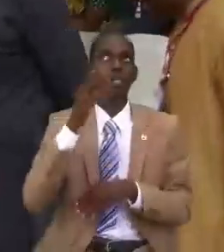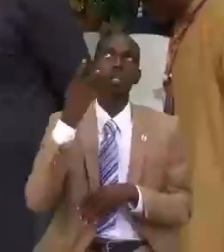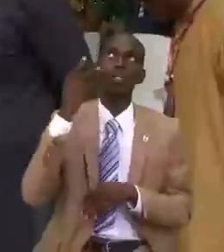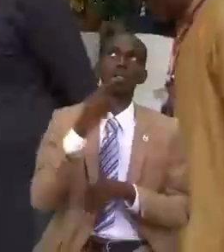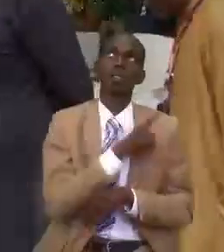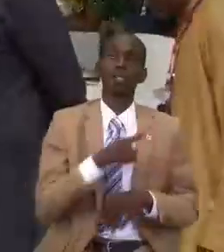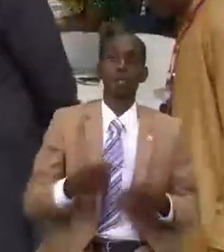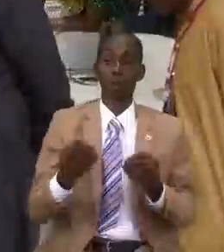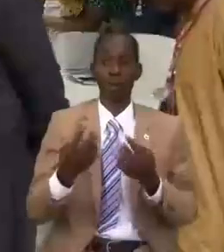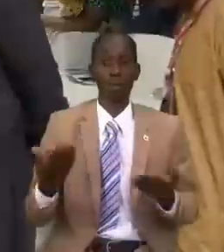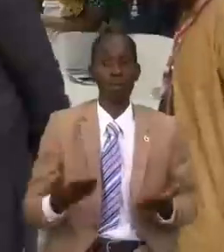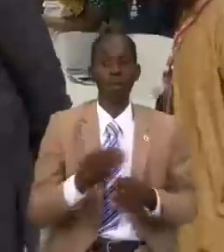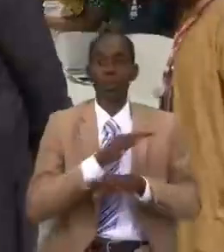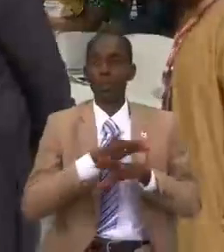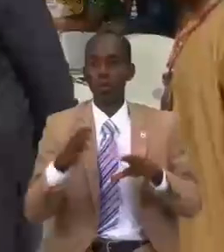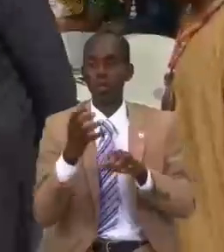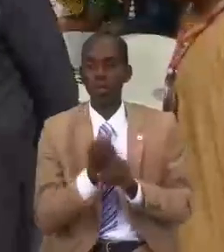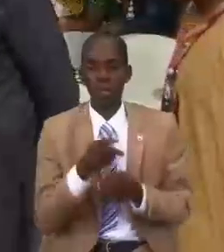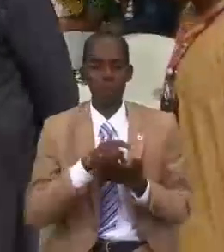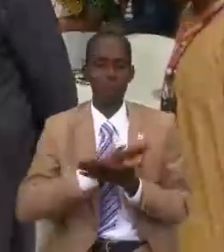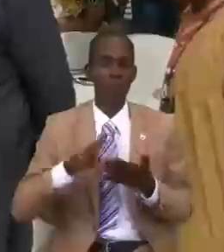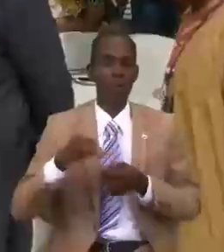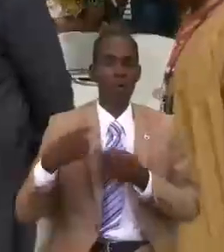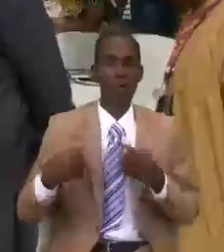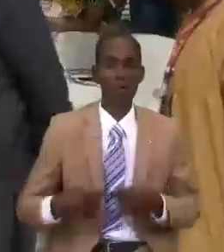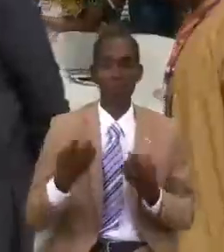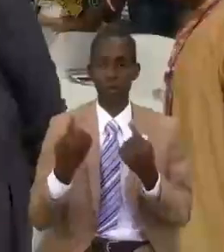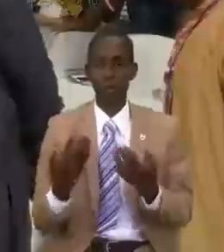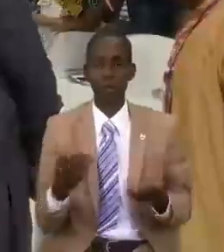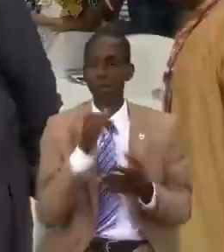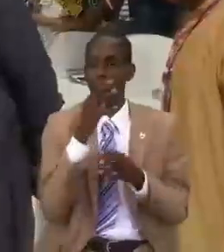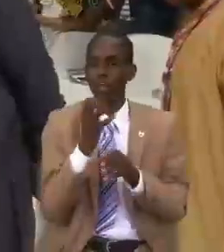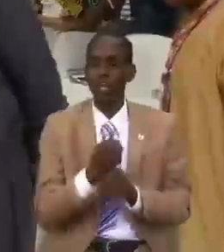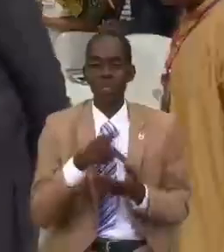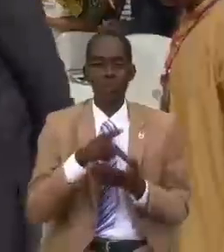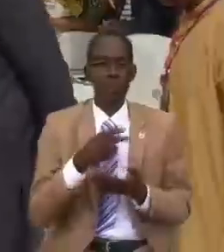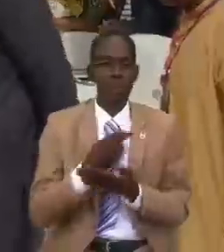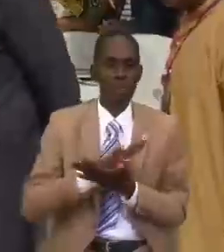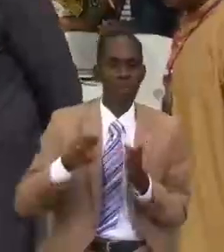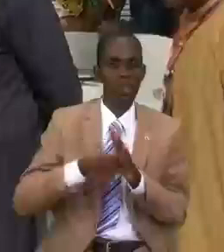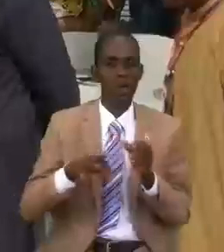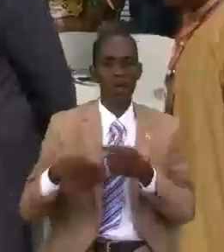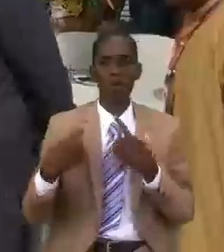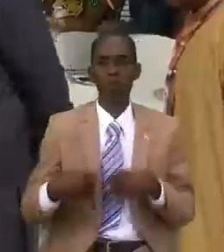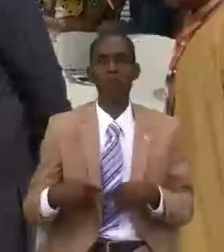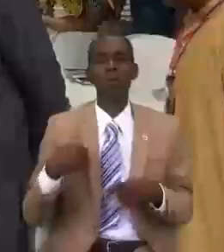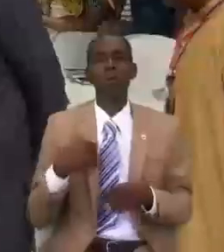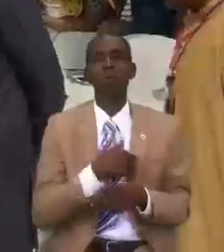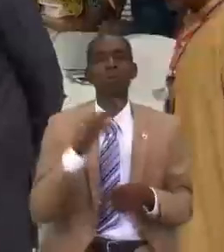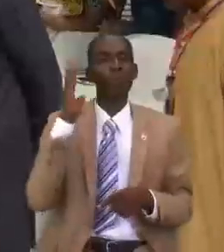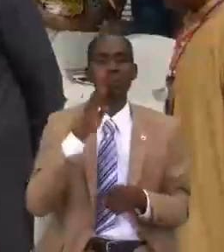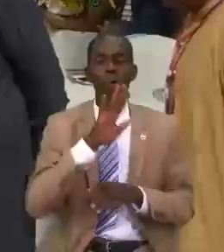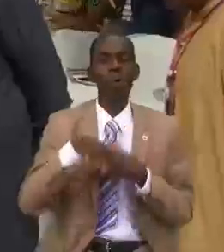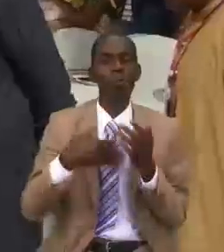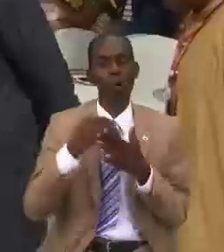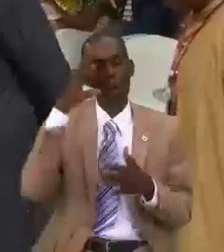If we come here, we didn't get holiness of heart. We'll be of all men, of all women, the most miserable. But we're saying, oh Lord,